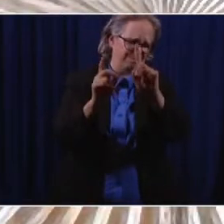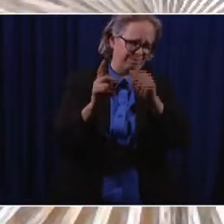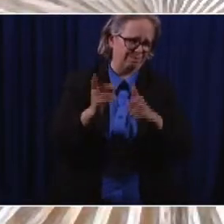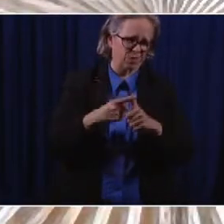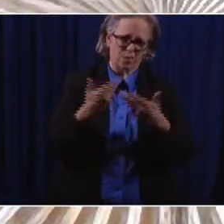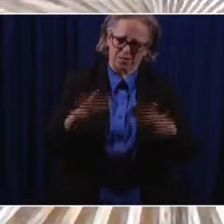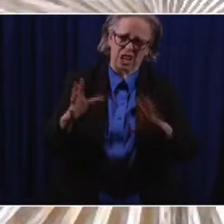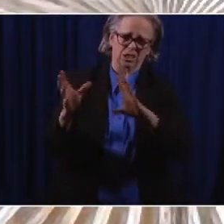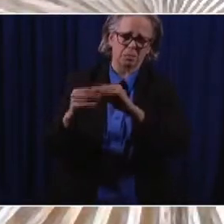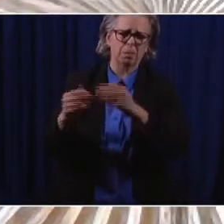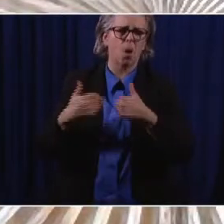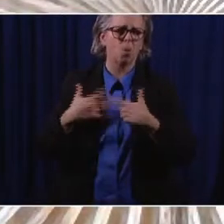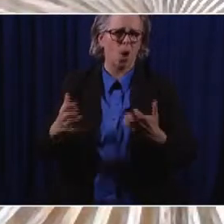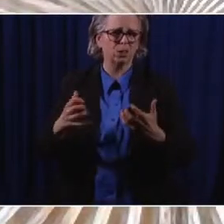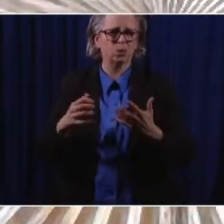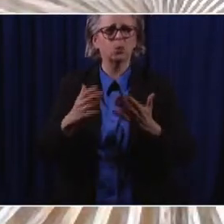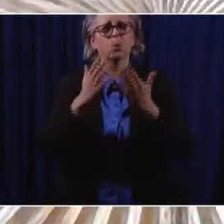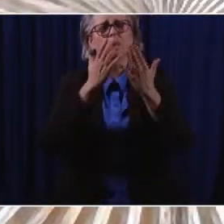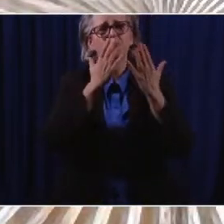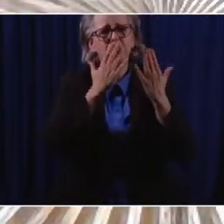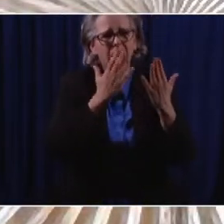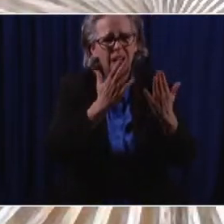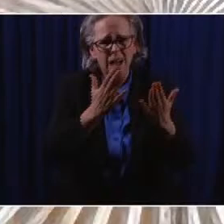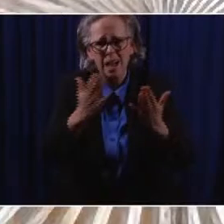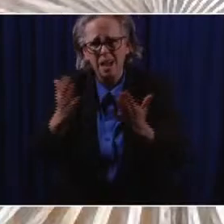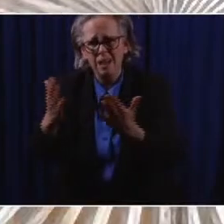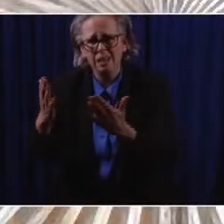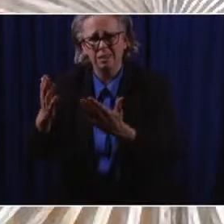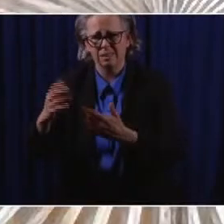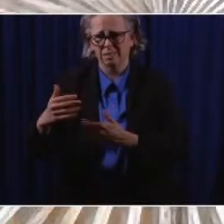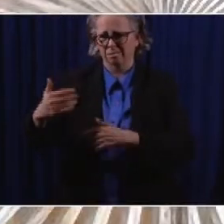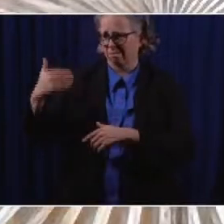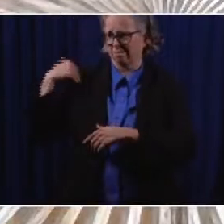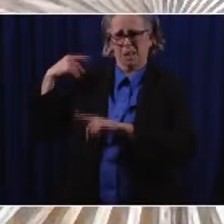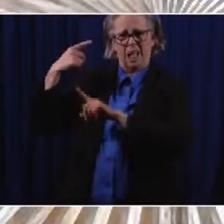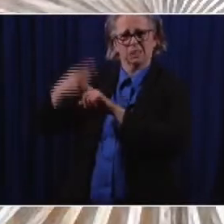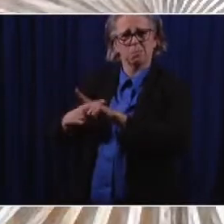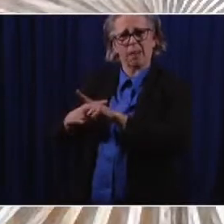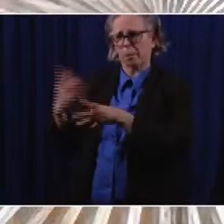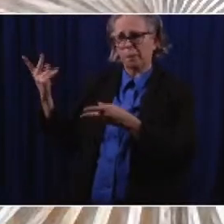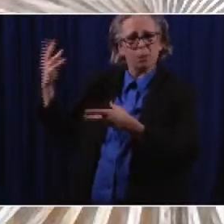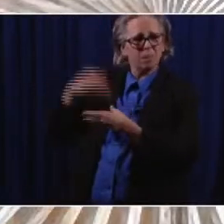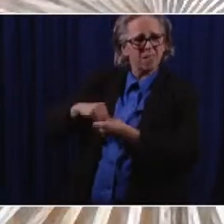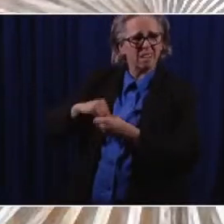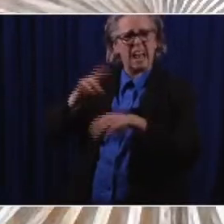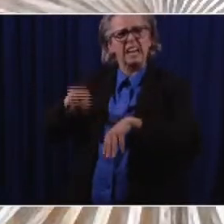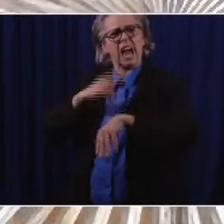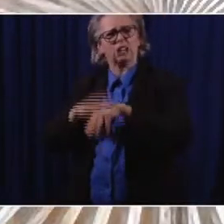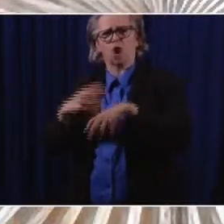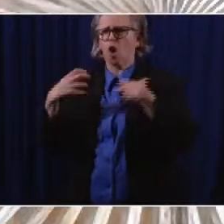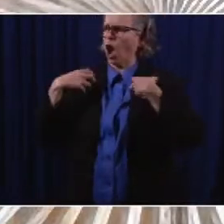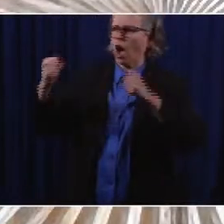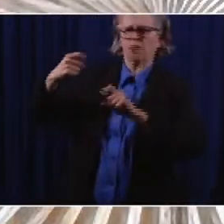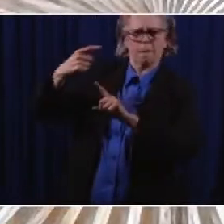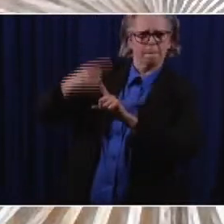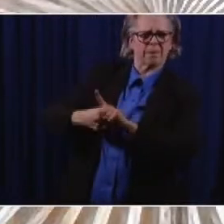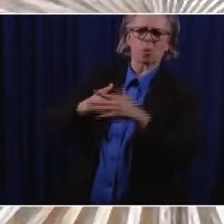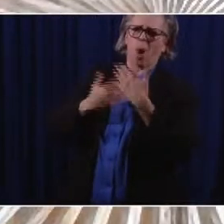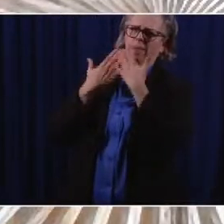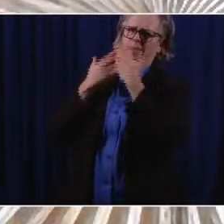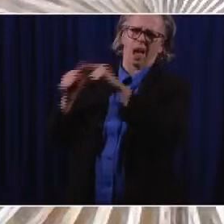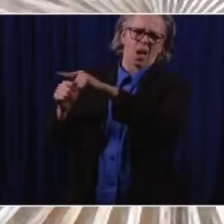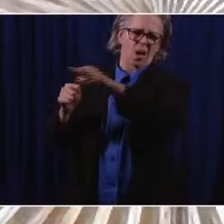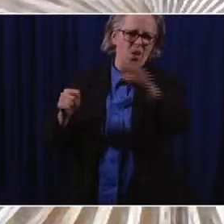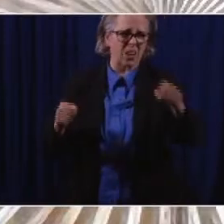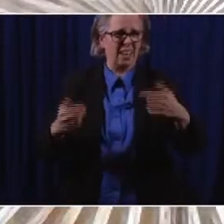who participated last month in National Recovery Month. And I'm glad to also be here with you this week to kick off Mental Health